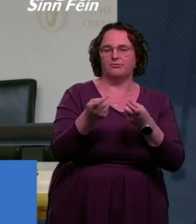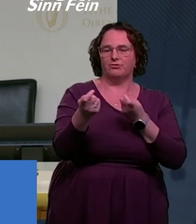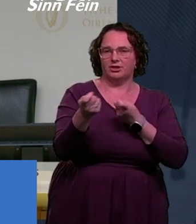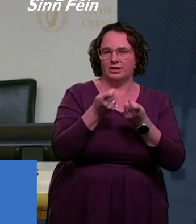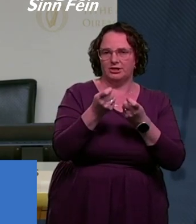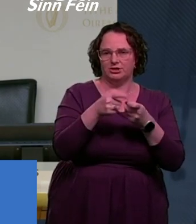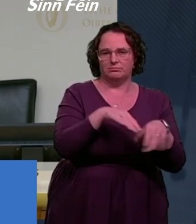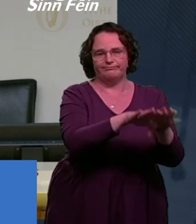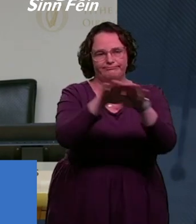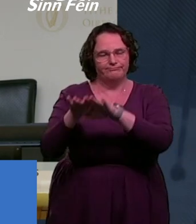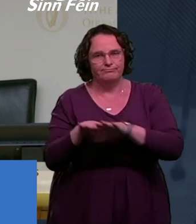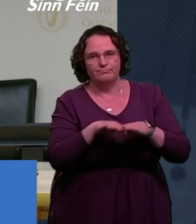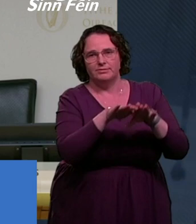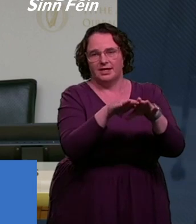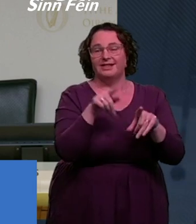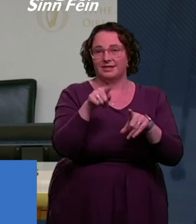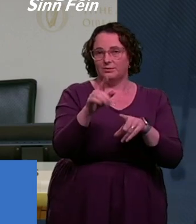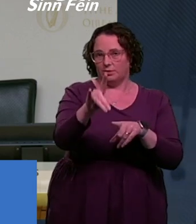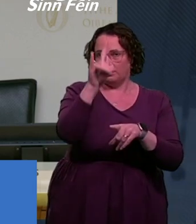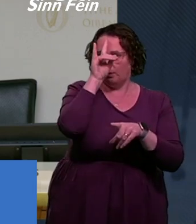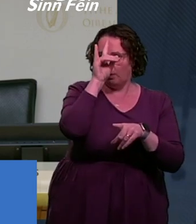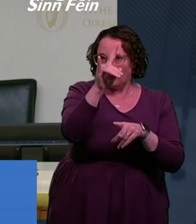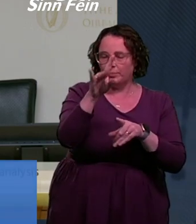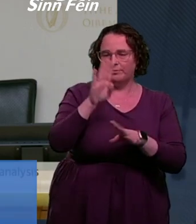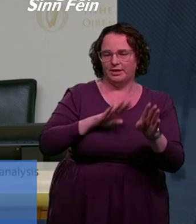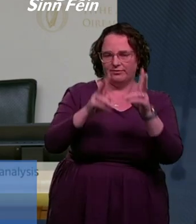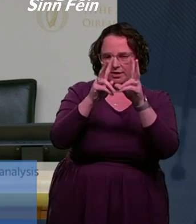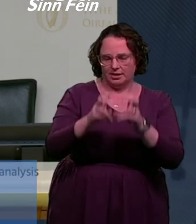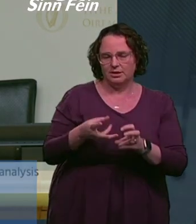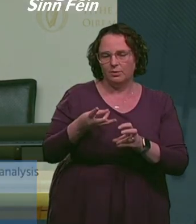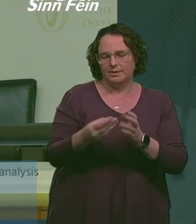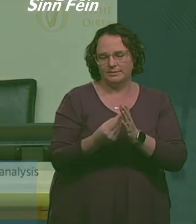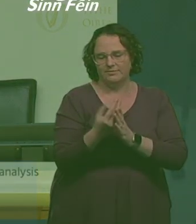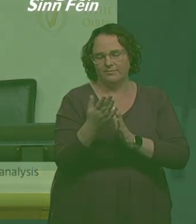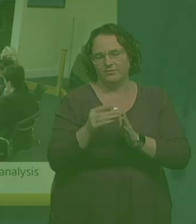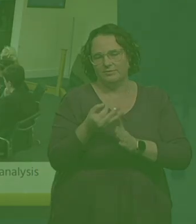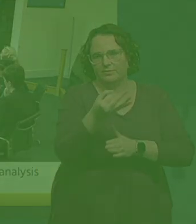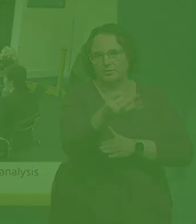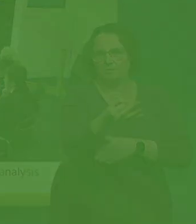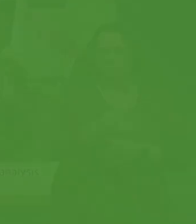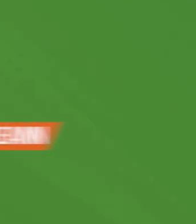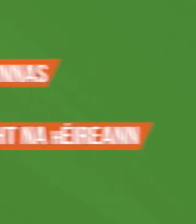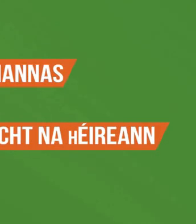national level. So that's what we hope that behaviour analysis will develop in the future. Okay.